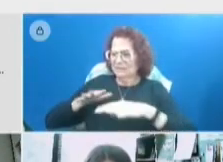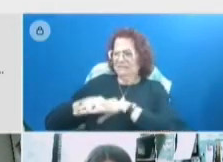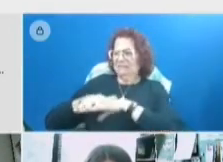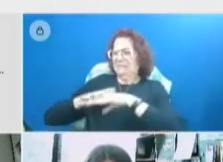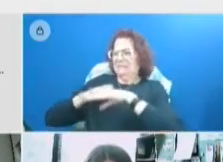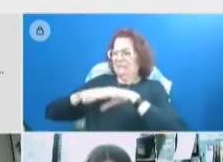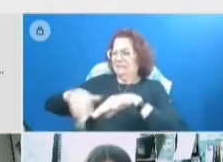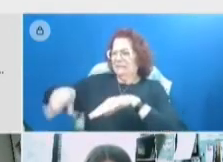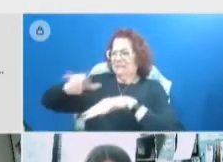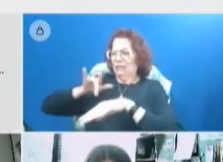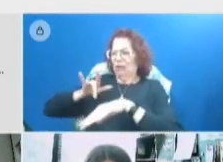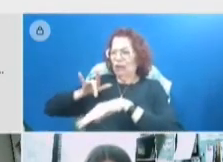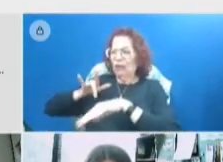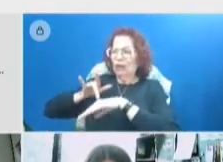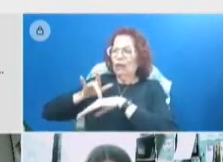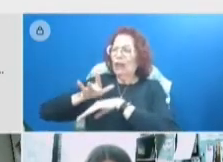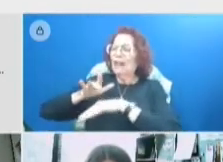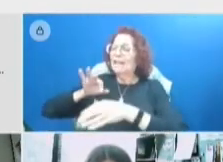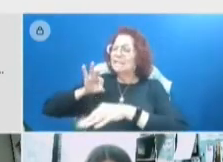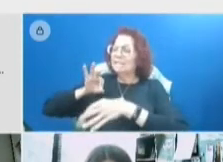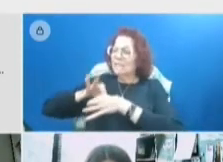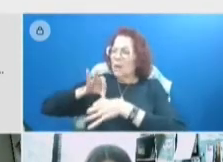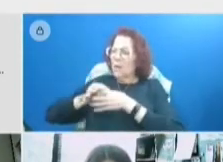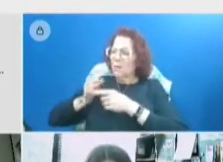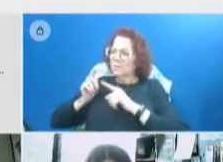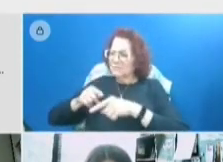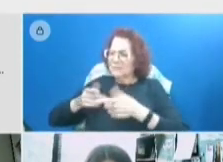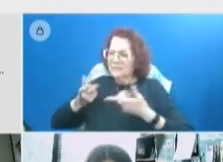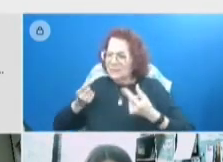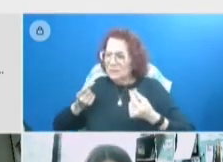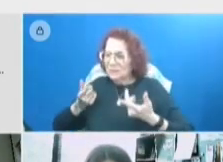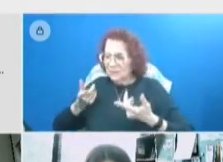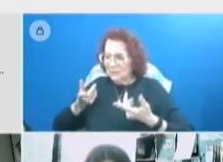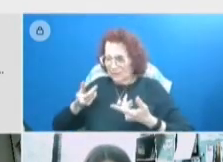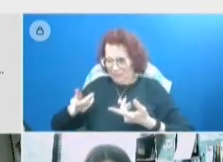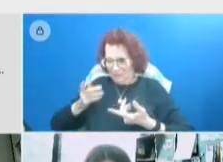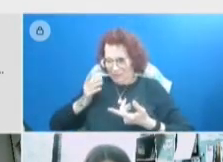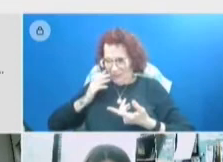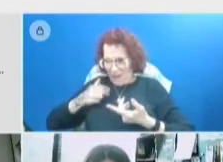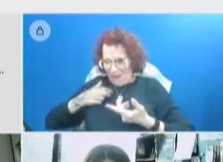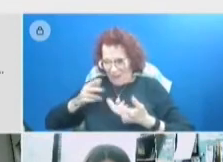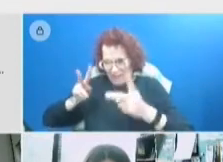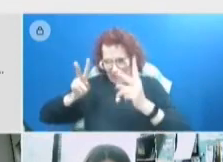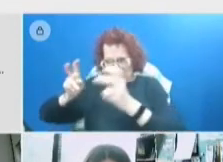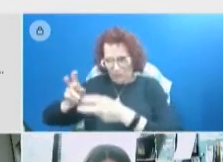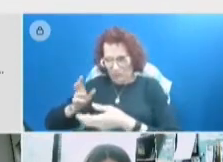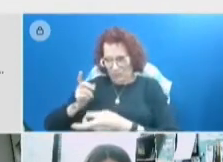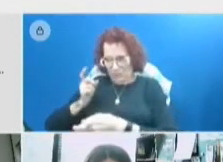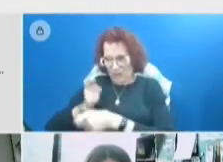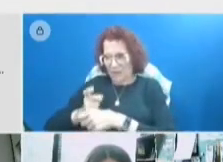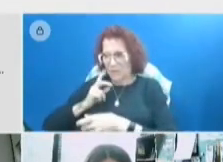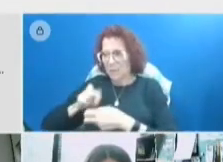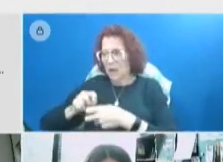That was the issue that we were, yeah, I think, looking at for regulations. Was that correct?